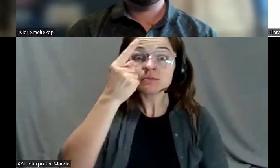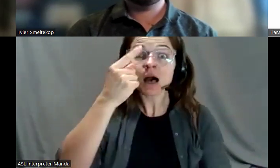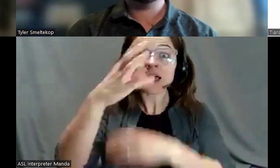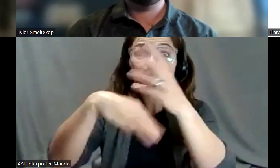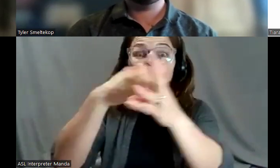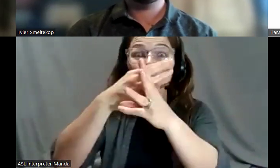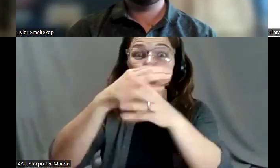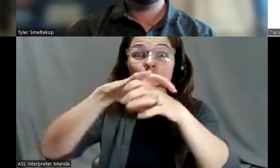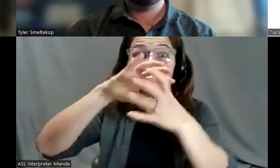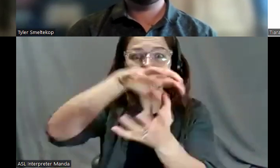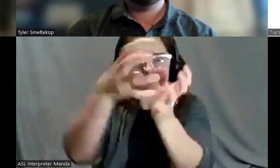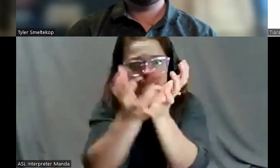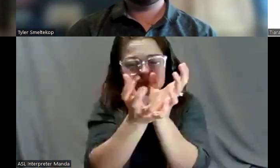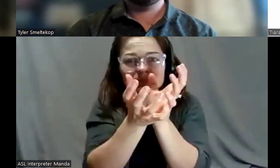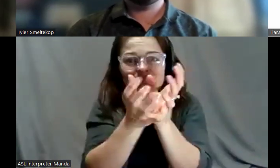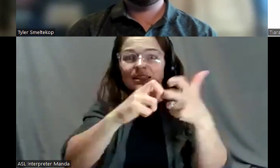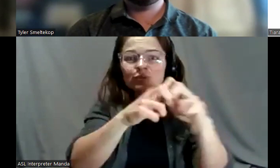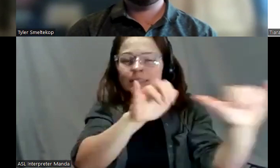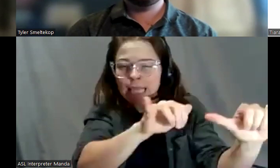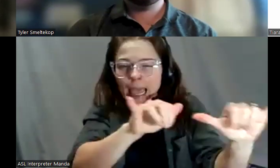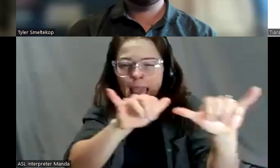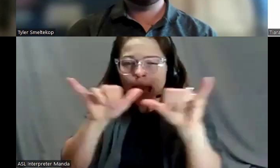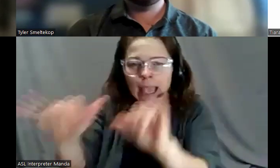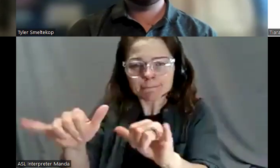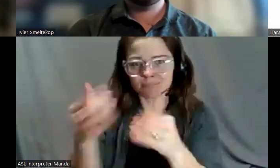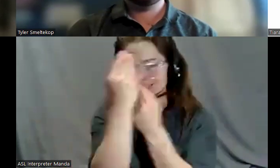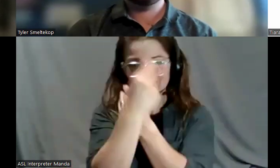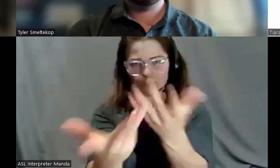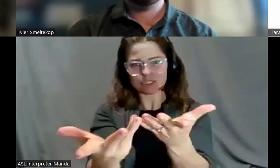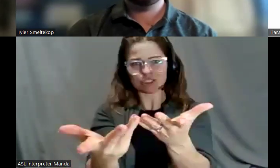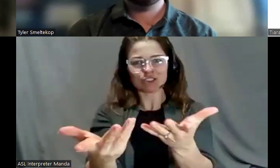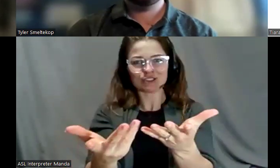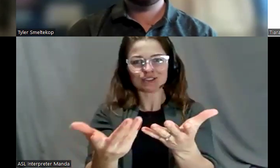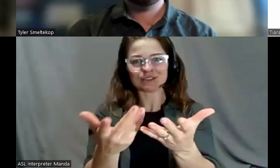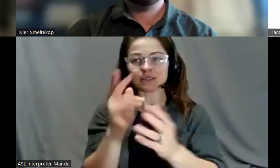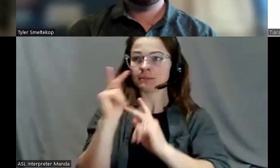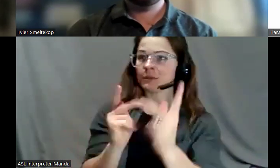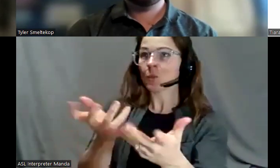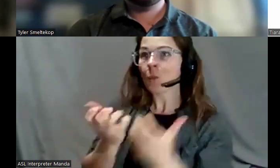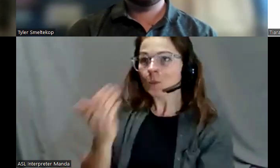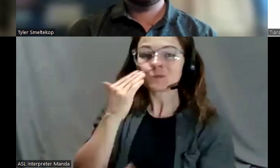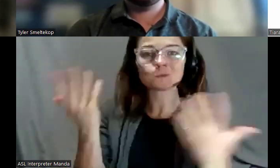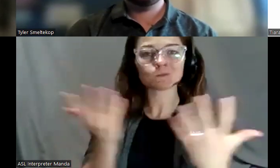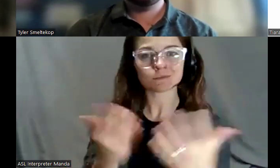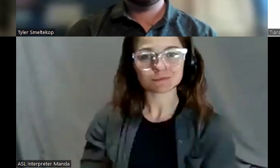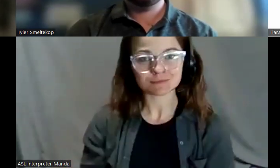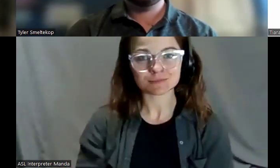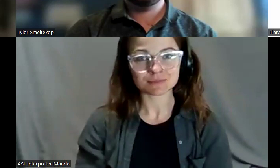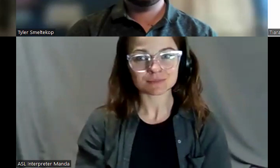it's the same issue. It's information. What do people want to know about?